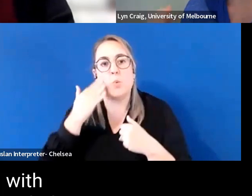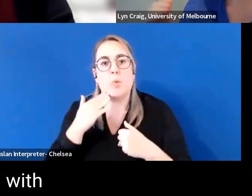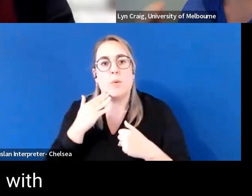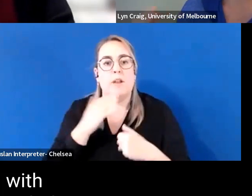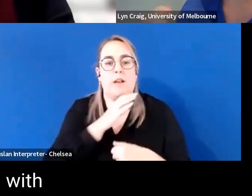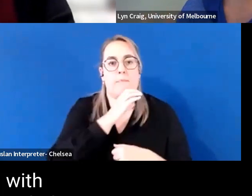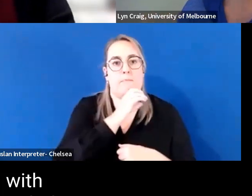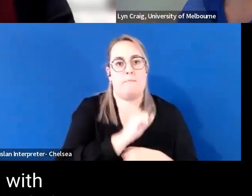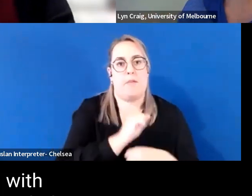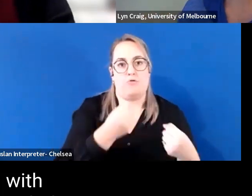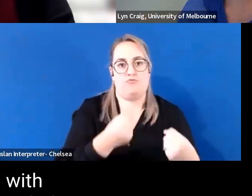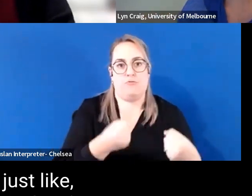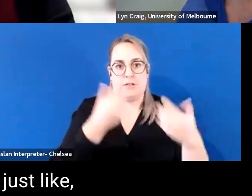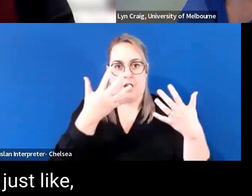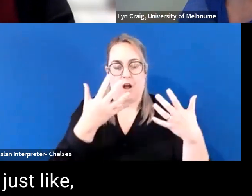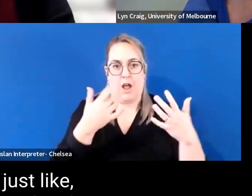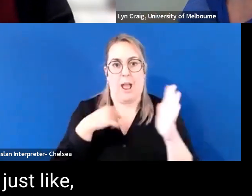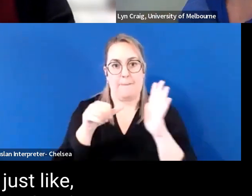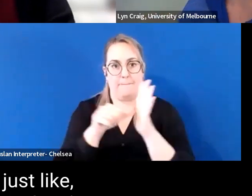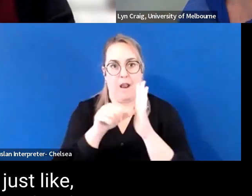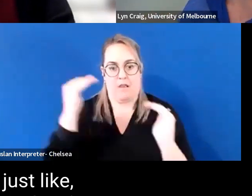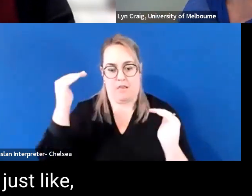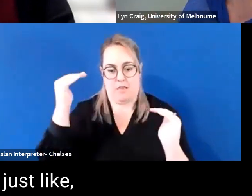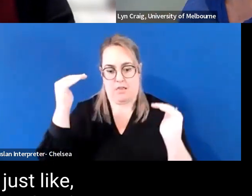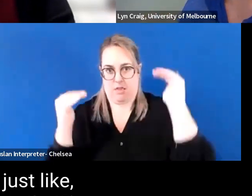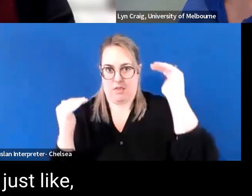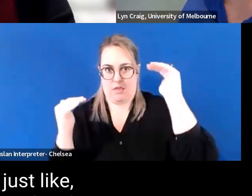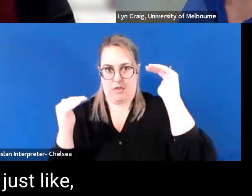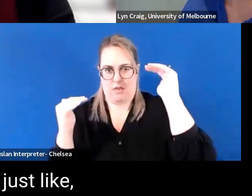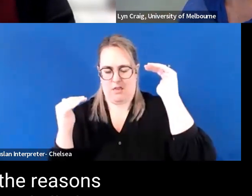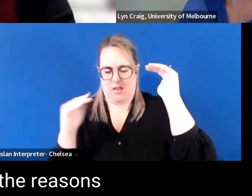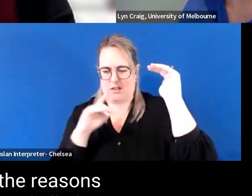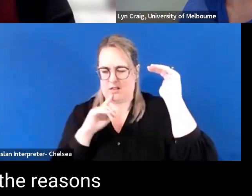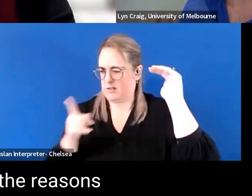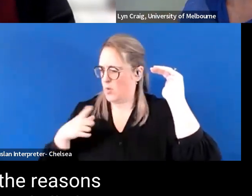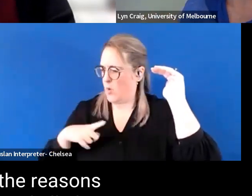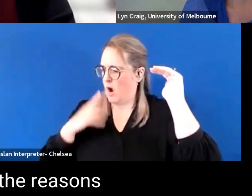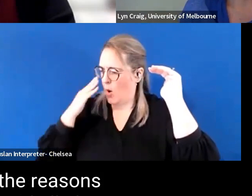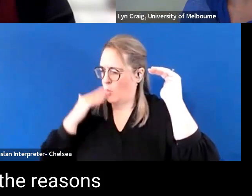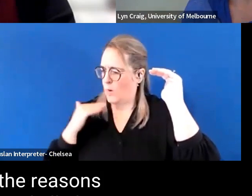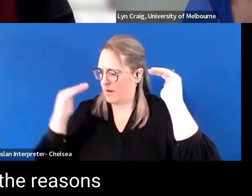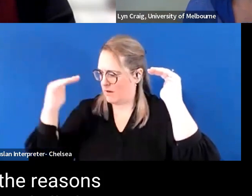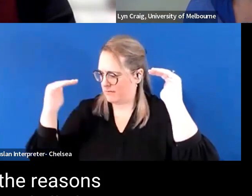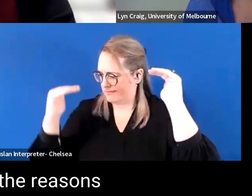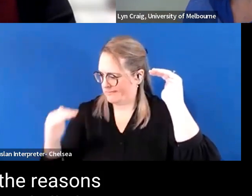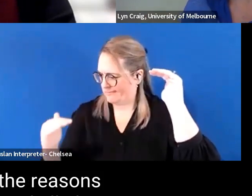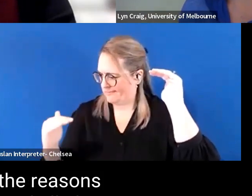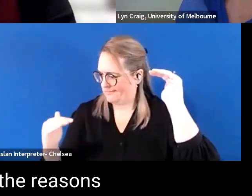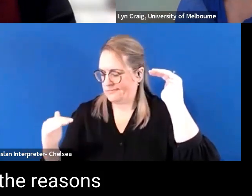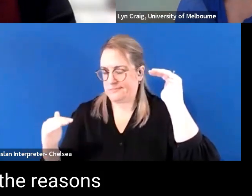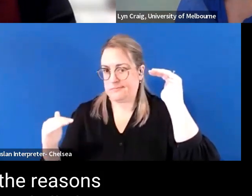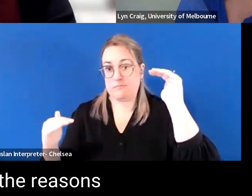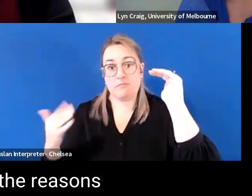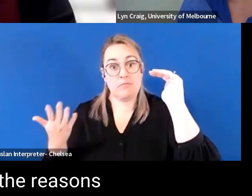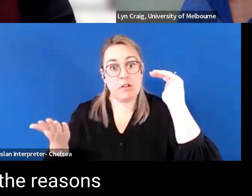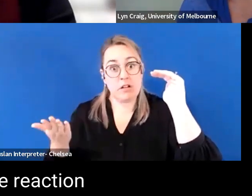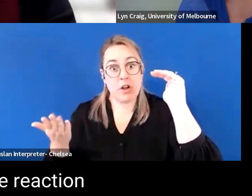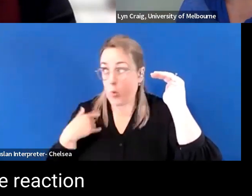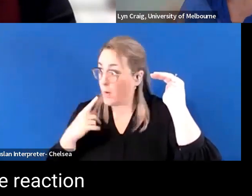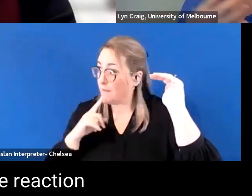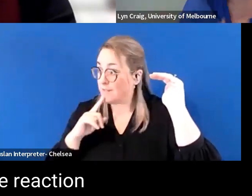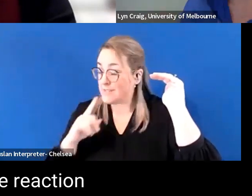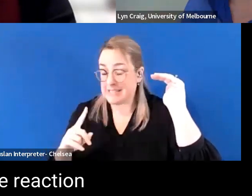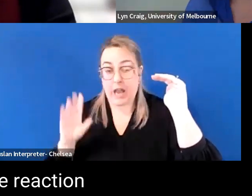with different account balances. And it was just like, oh, why was that? And, well, for the reasons had been said all along.